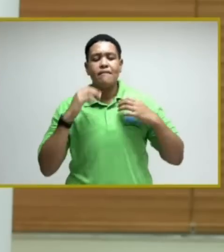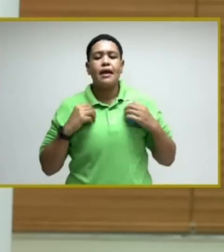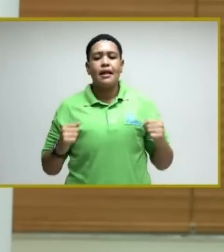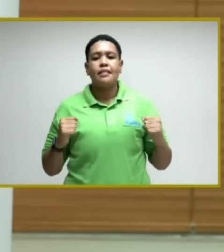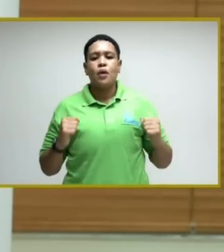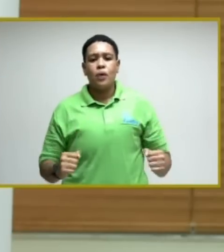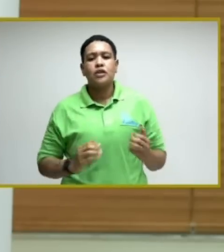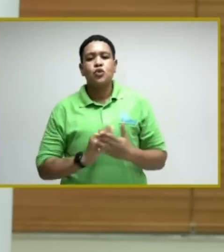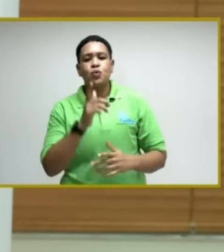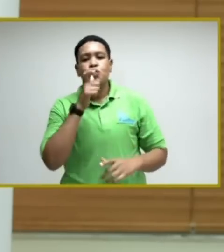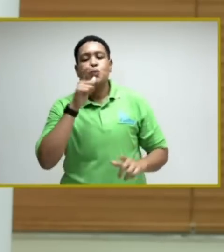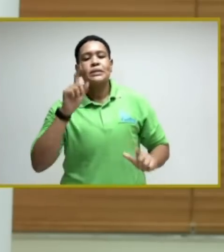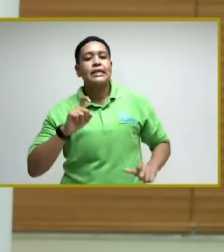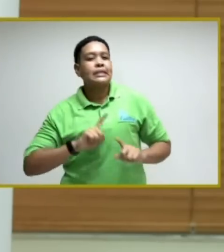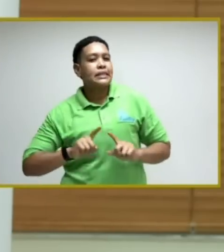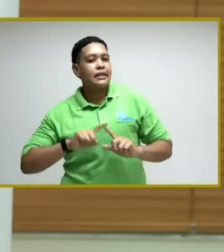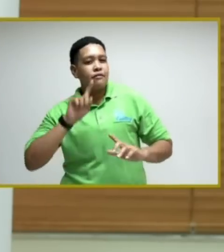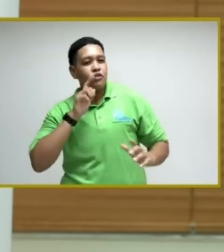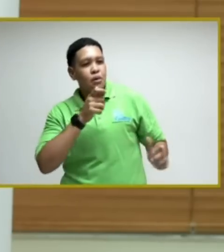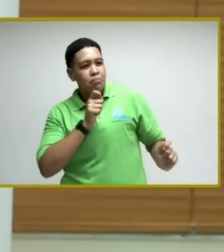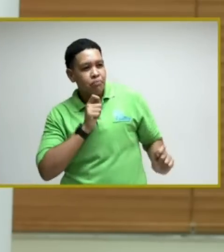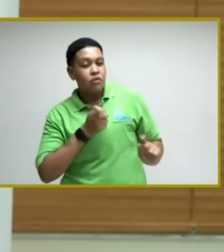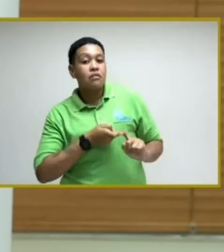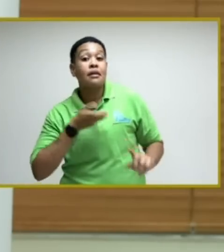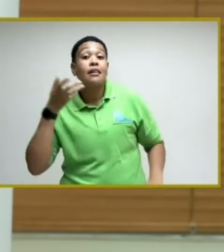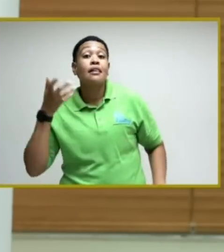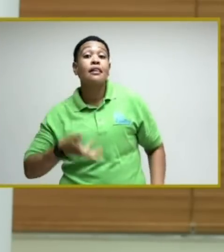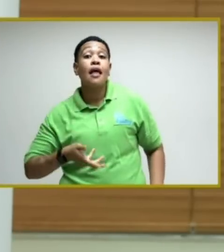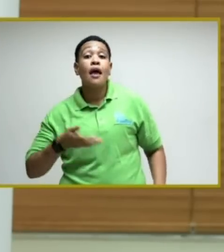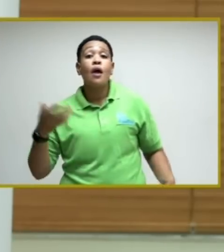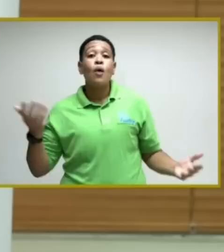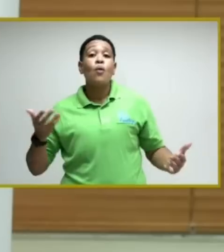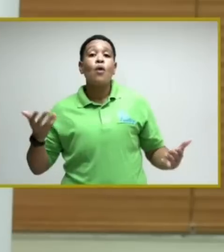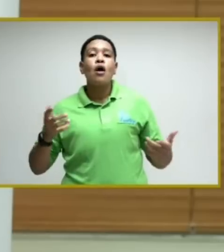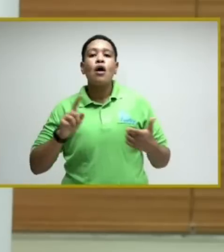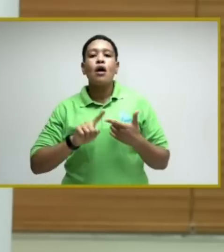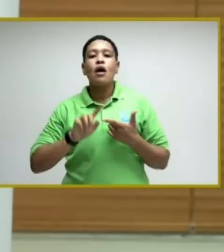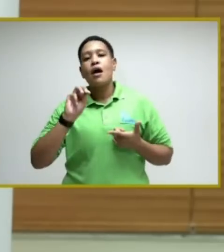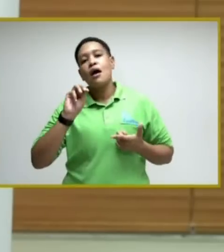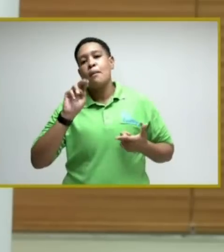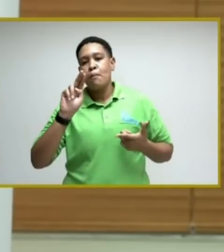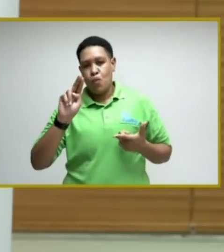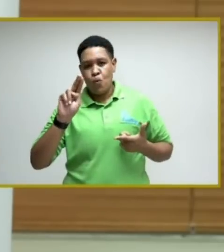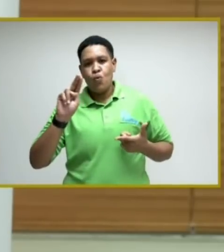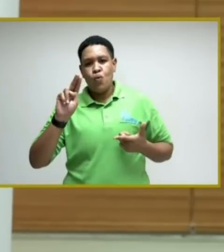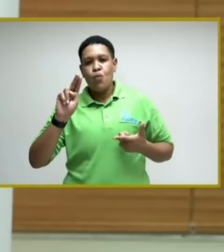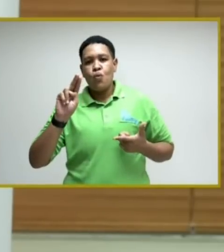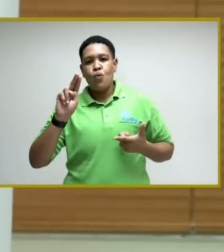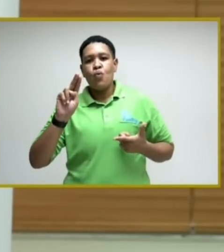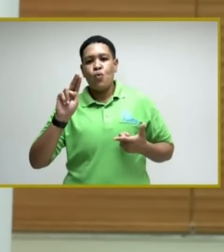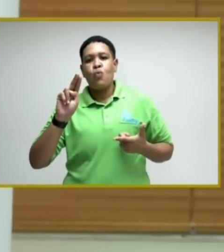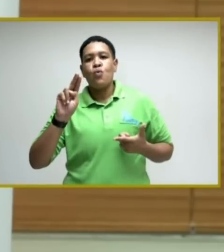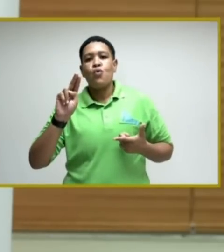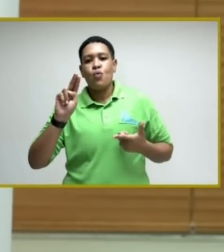through tests that have been done, the presence of the Mu variant in